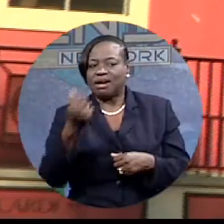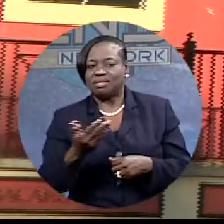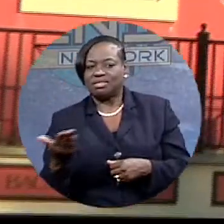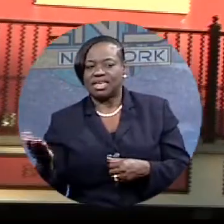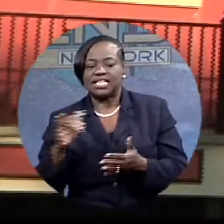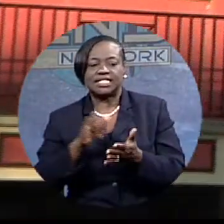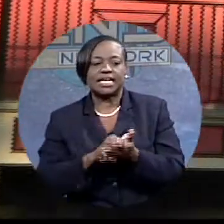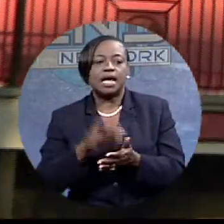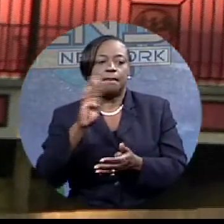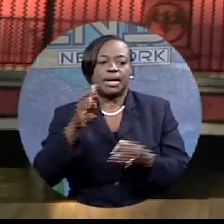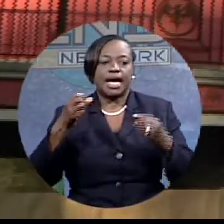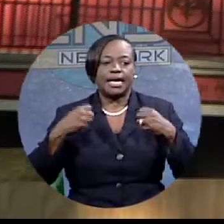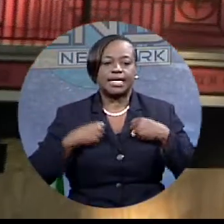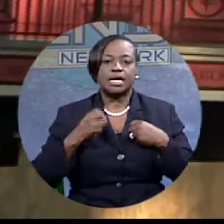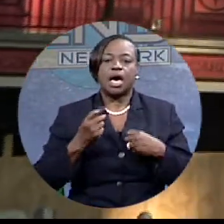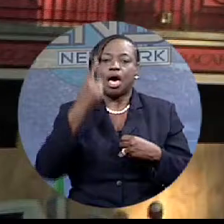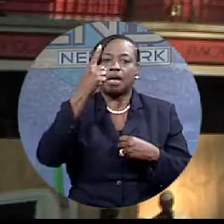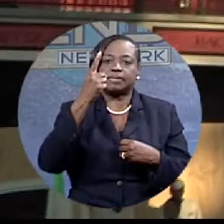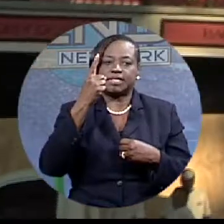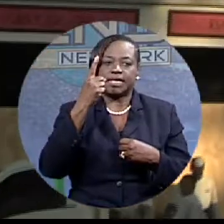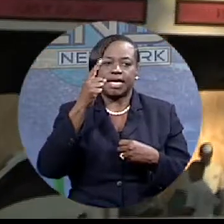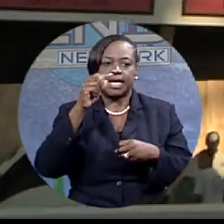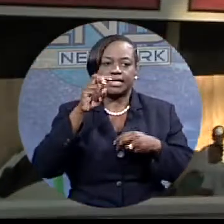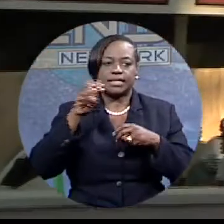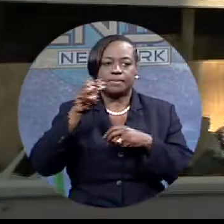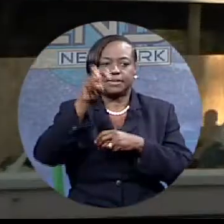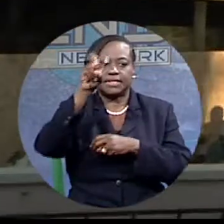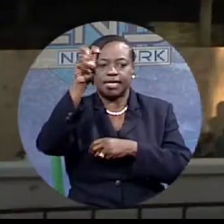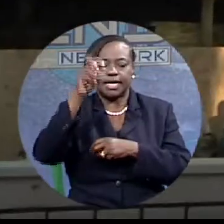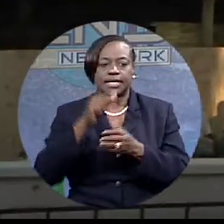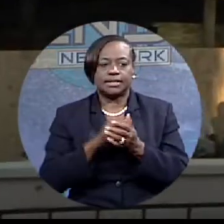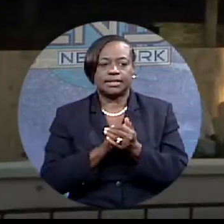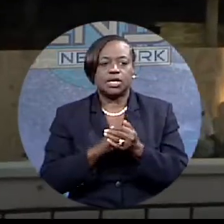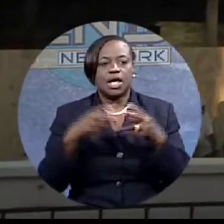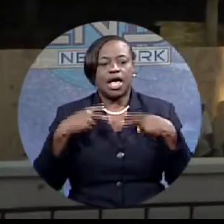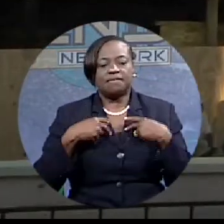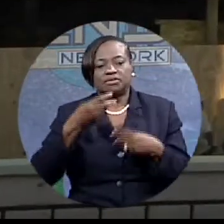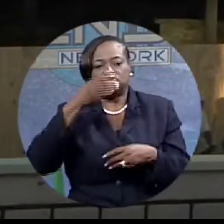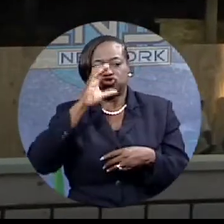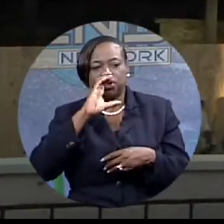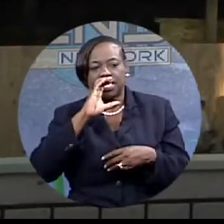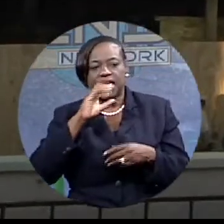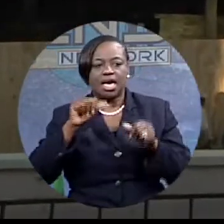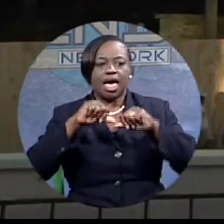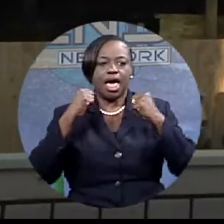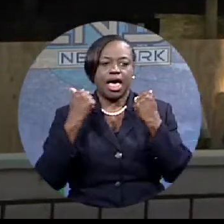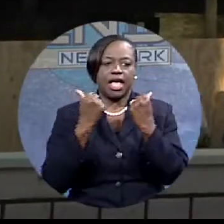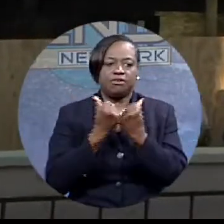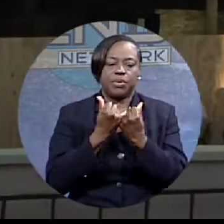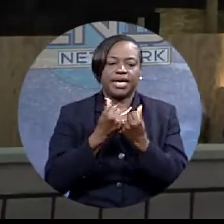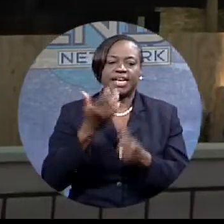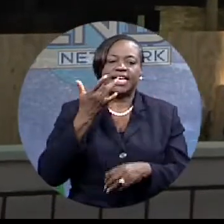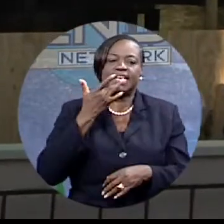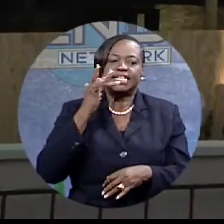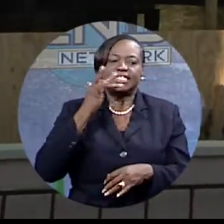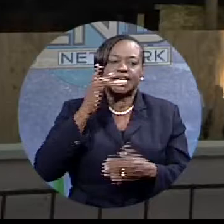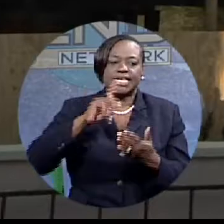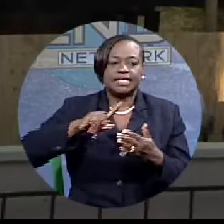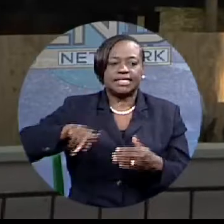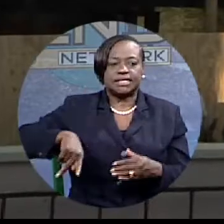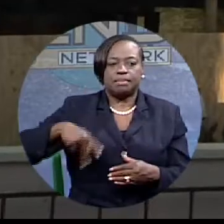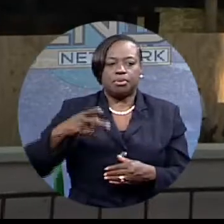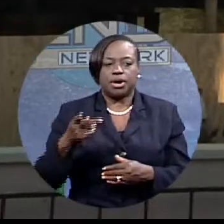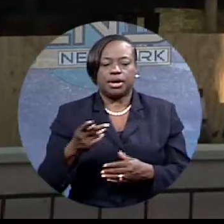with. And then the upstairs will probably create some kind of drinking establishment where you can actually taste the product as